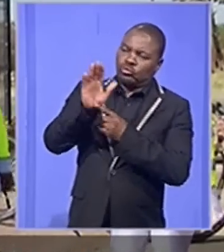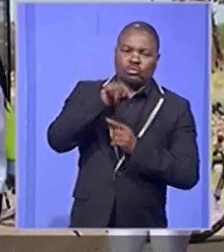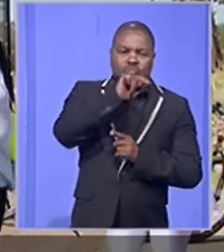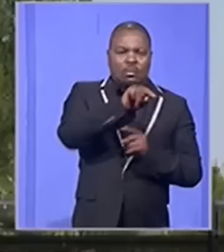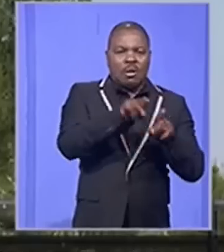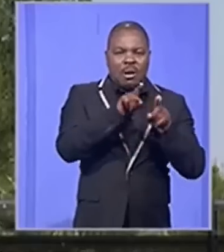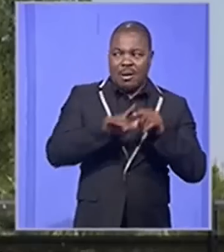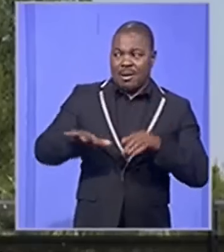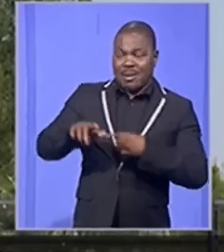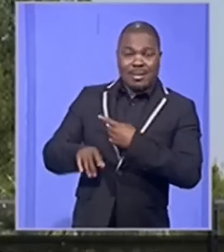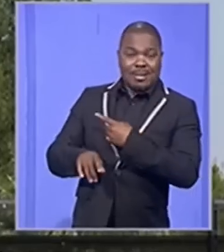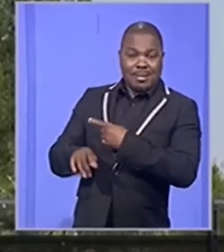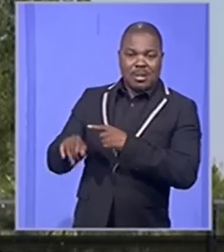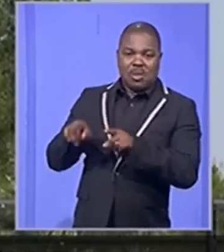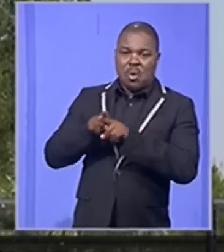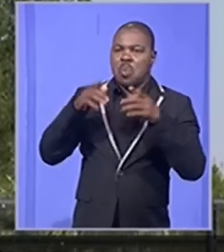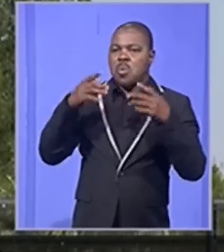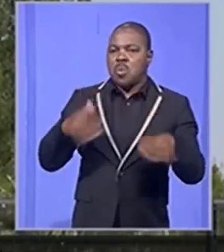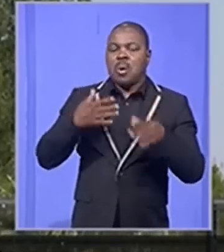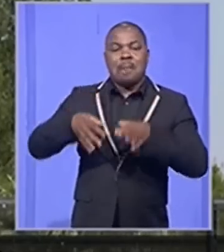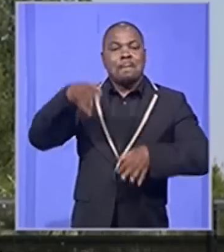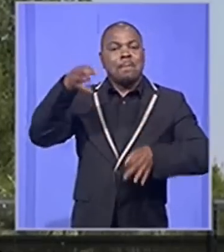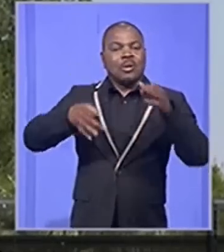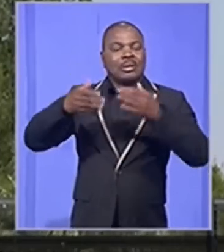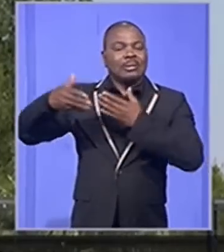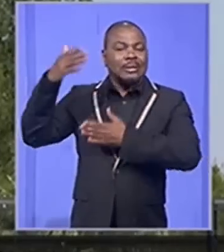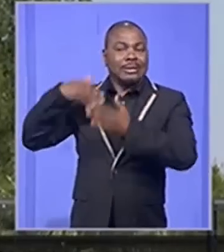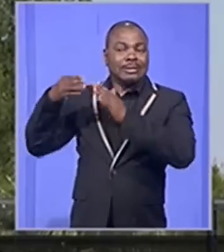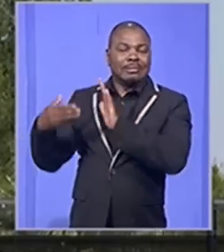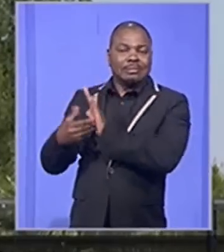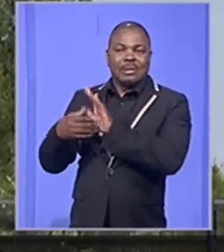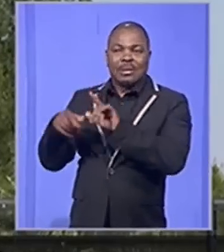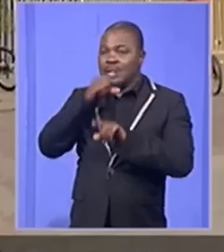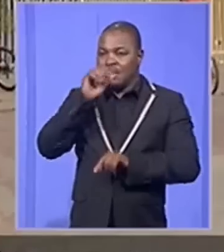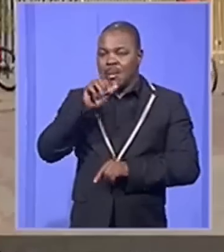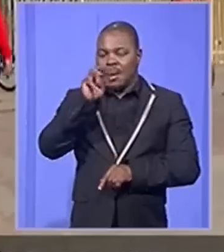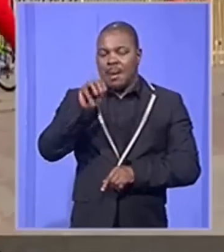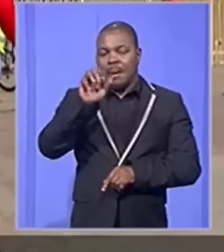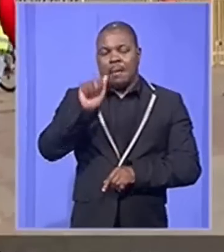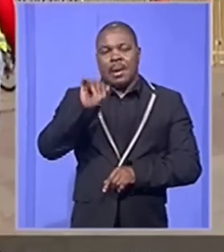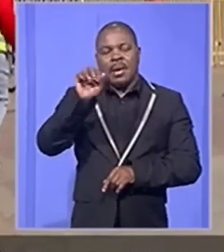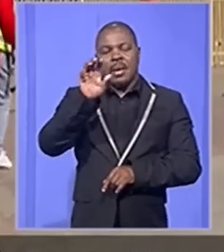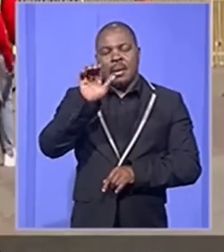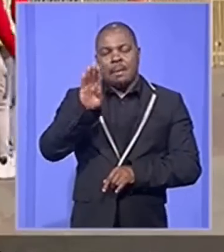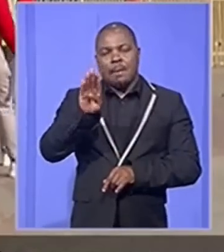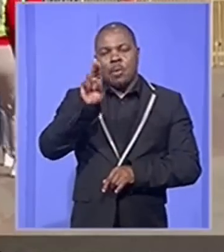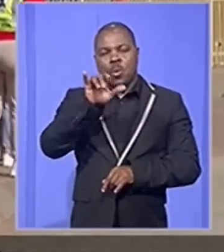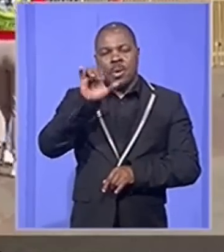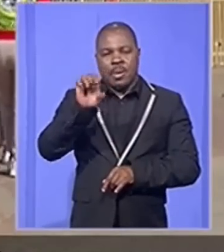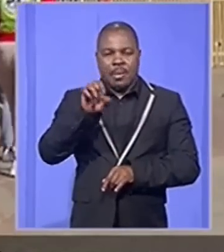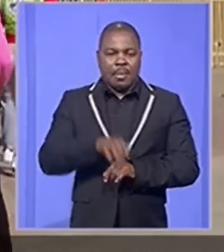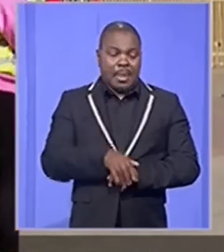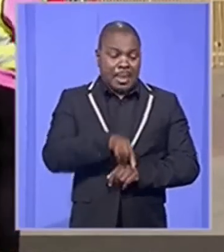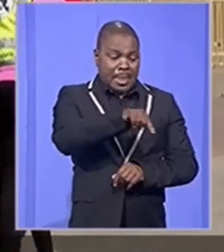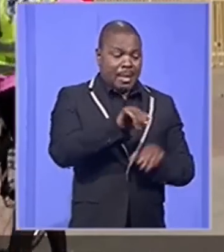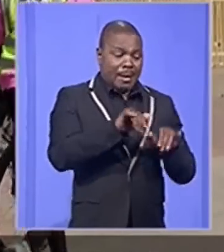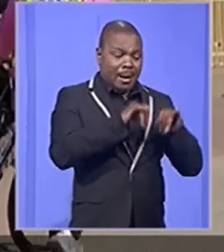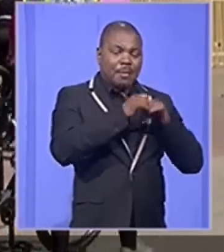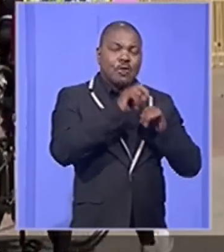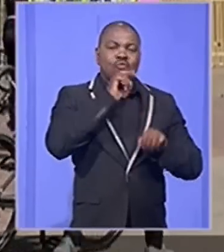sebaka sena se nang le nalane dipolotiking se tsejwang ka hore ke maibuye. Ha esale Native Tours e sebedisa dibaesekele